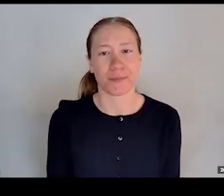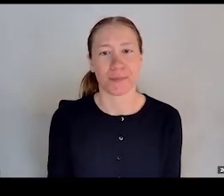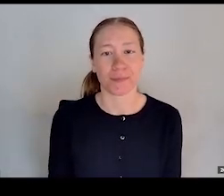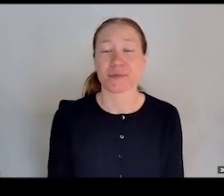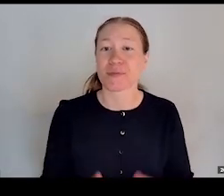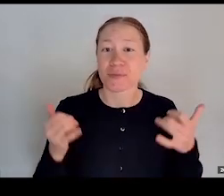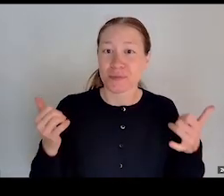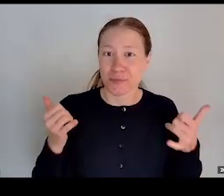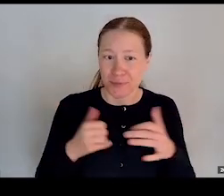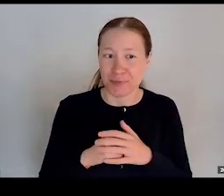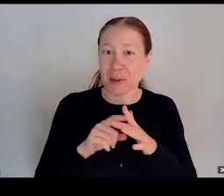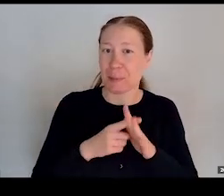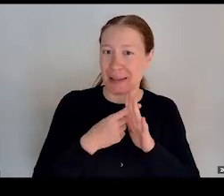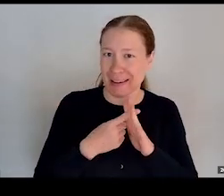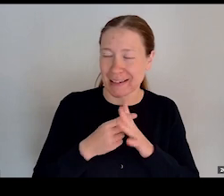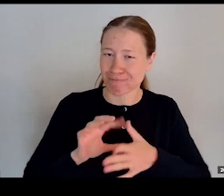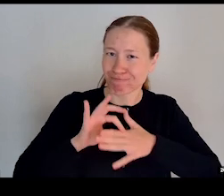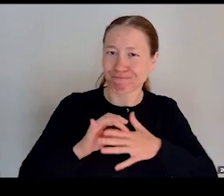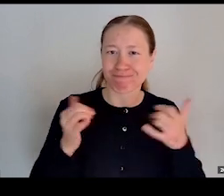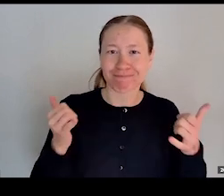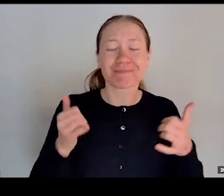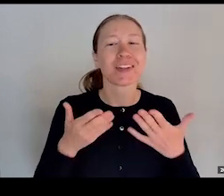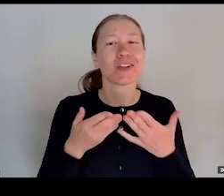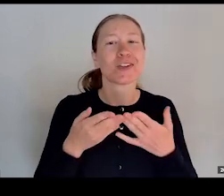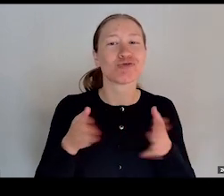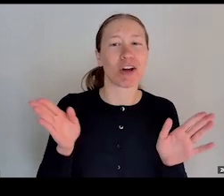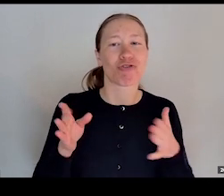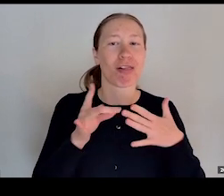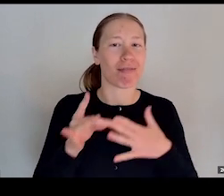So getting into that content, our general guidelines.